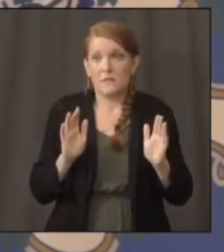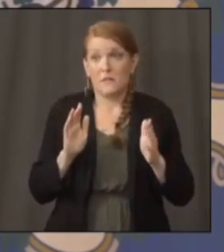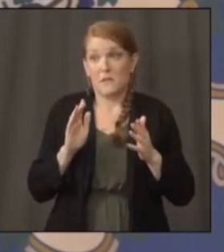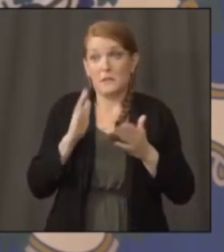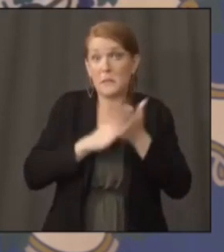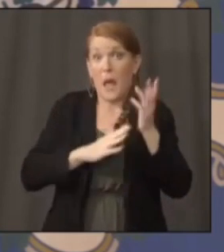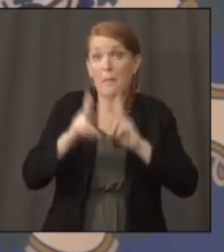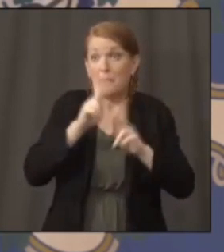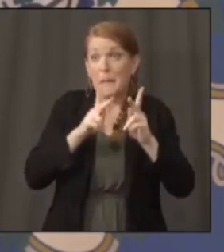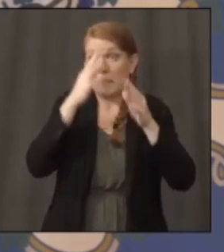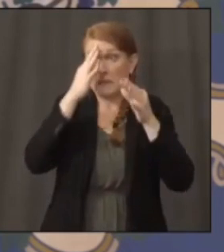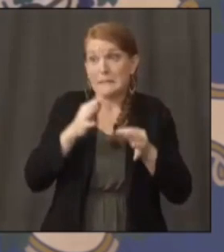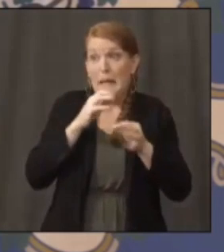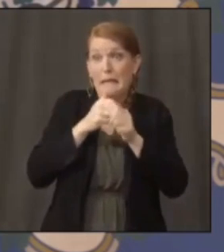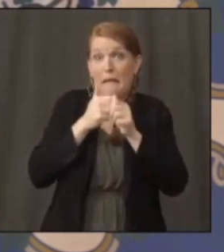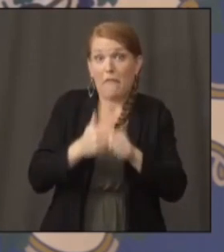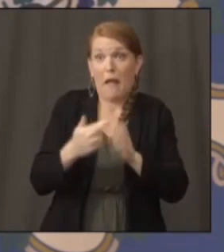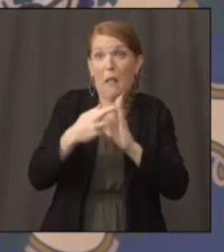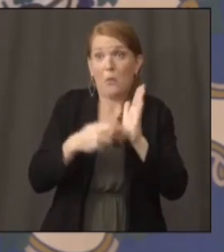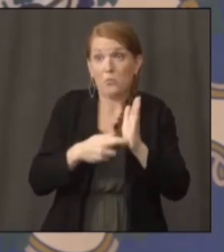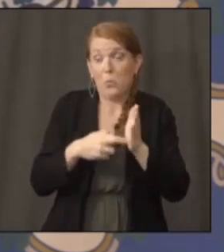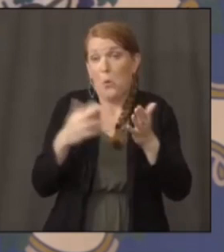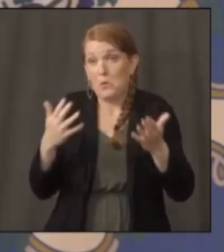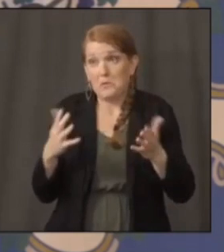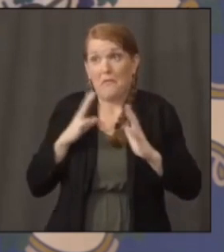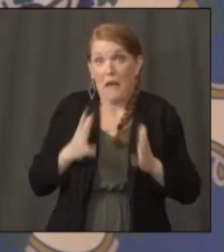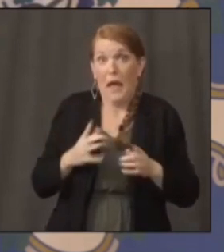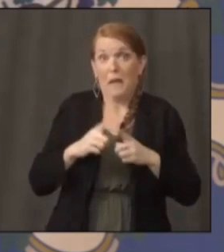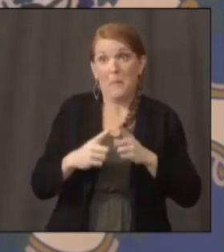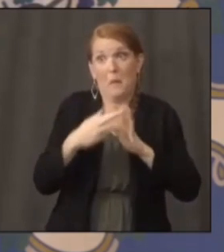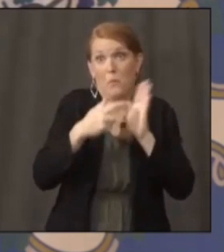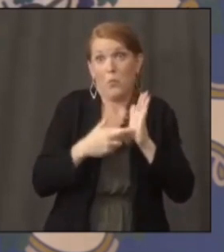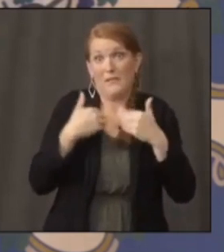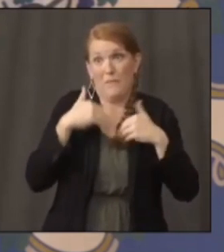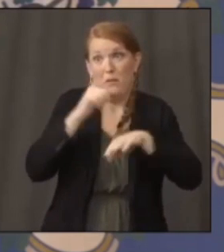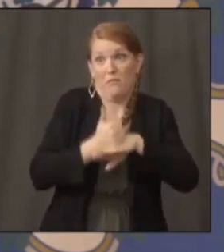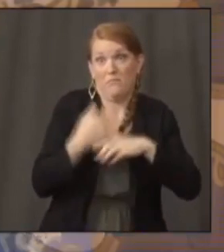place and those rules weren't in place already. Anything to add on that, Josh?